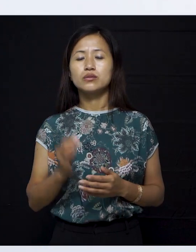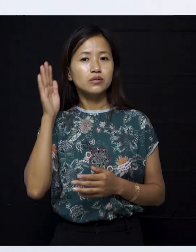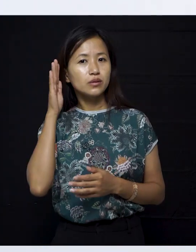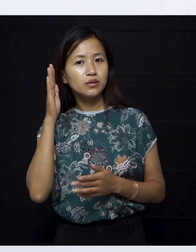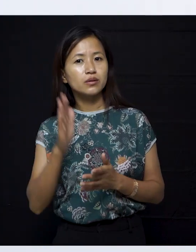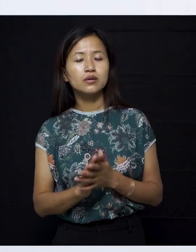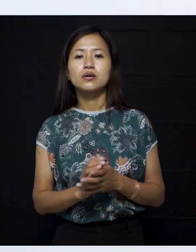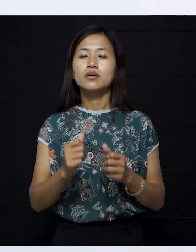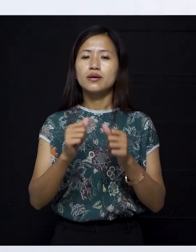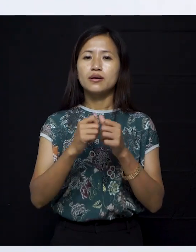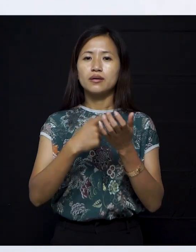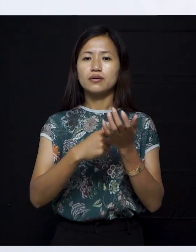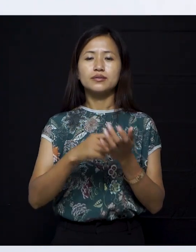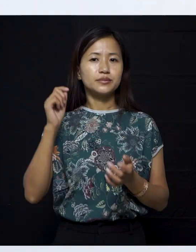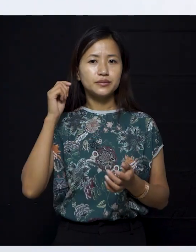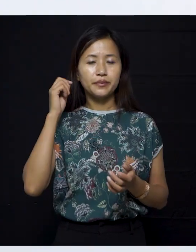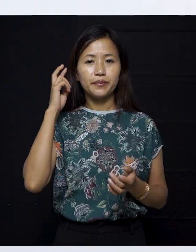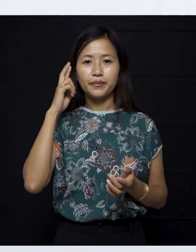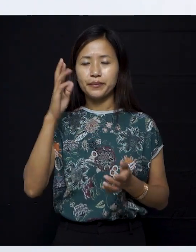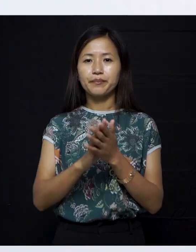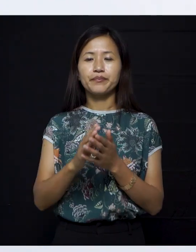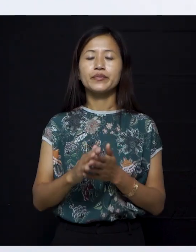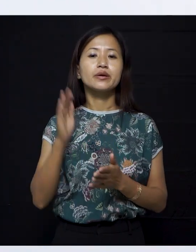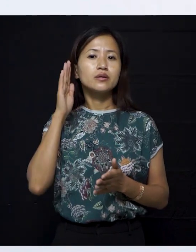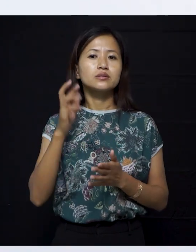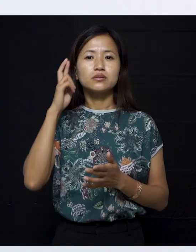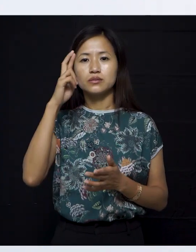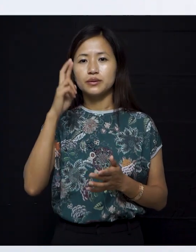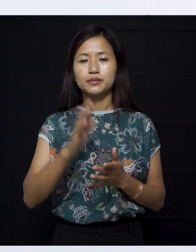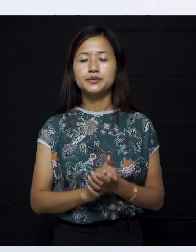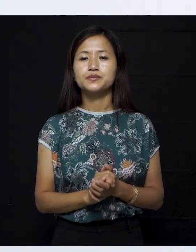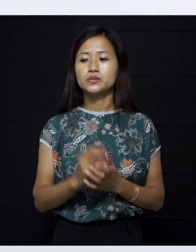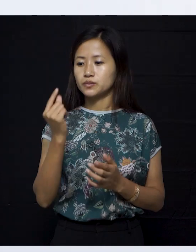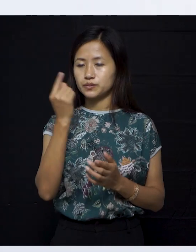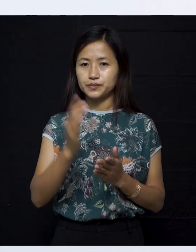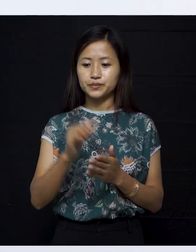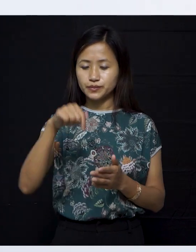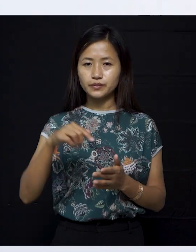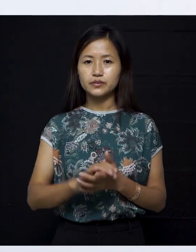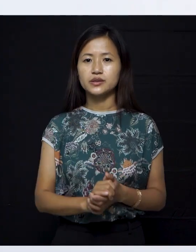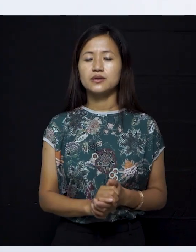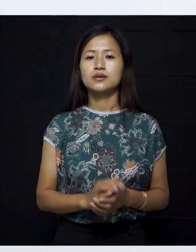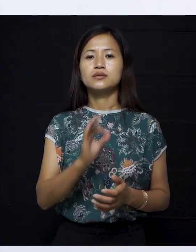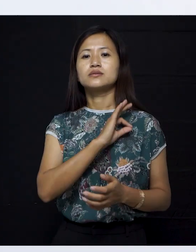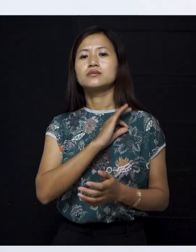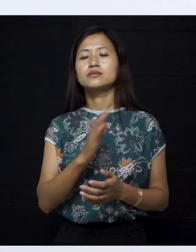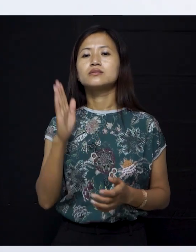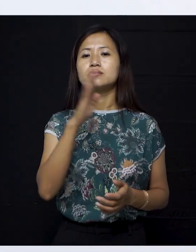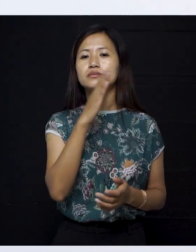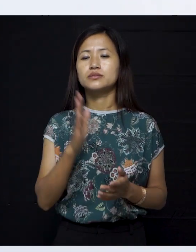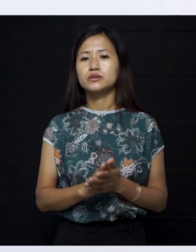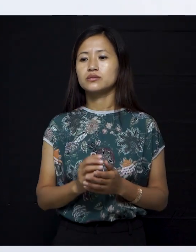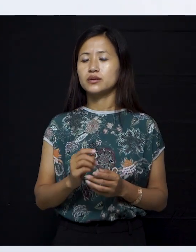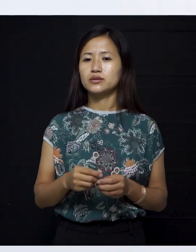to A.R. Rahman's music. We can even use it that way, but in the sentence that I've used just now, she likes music that